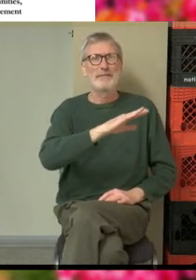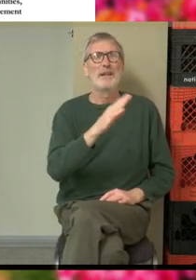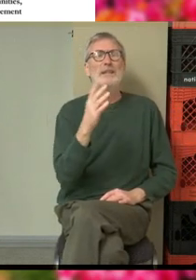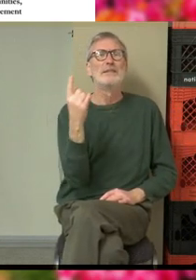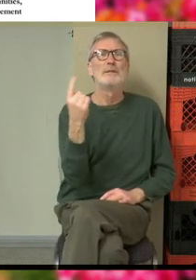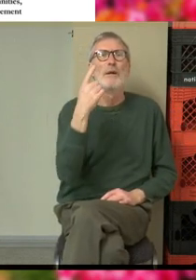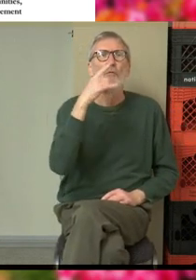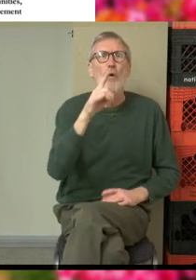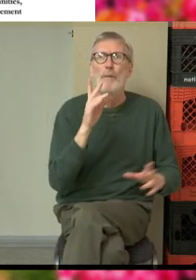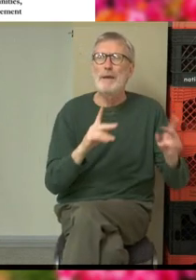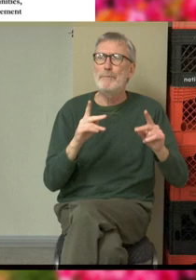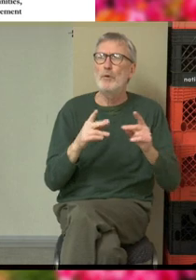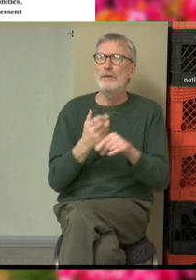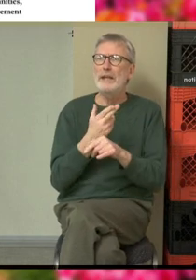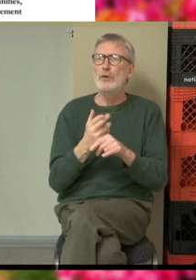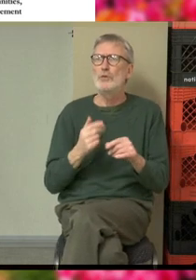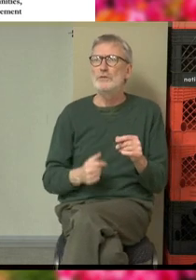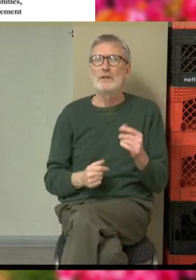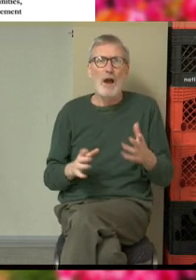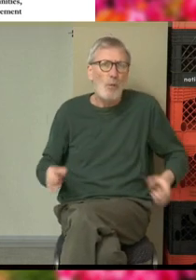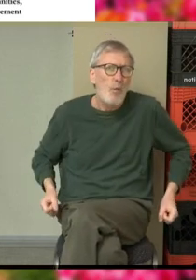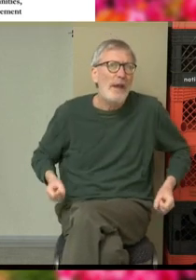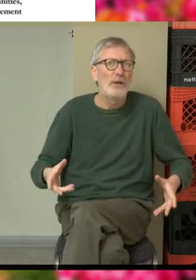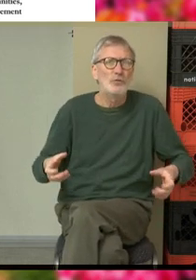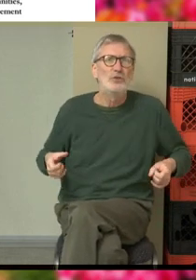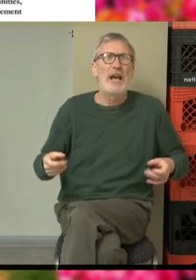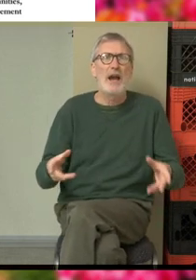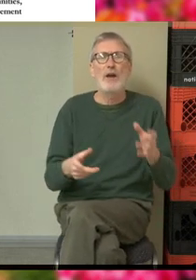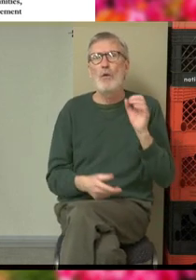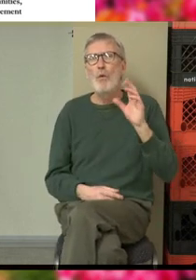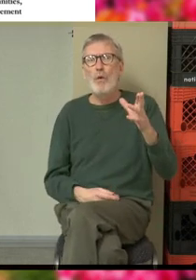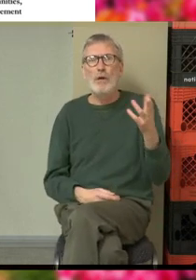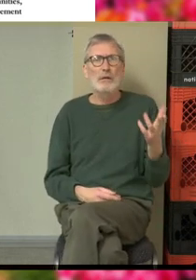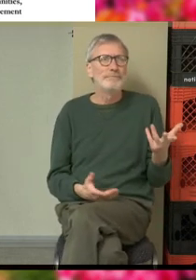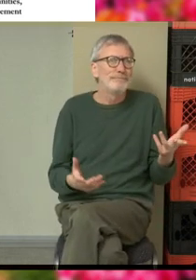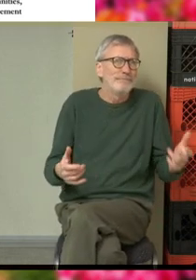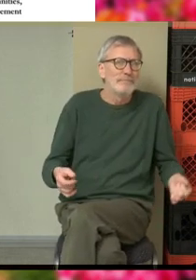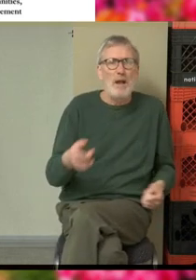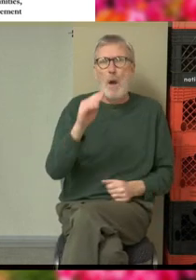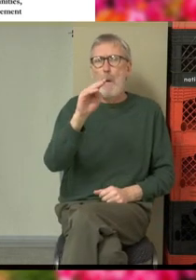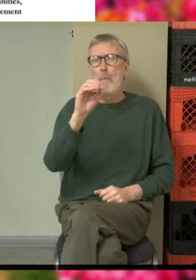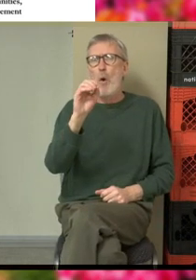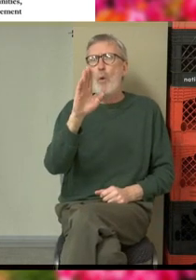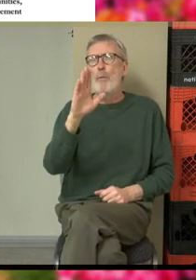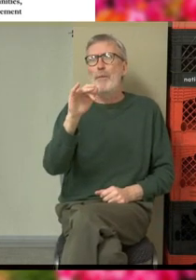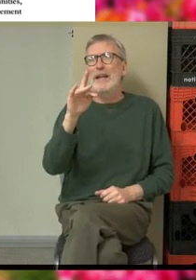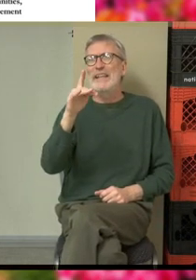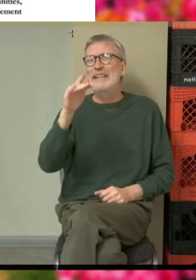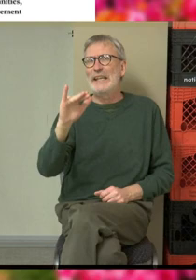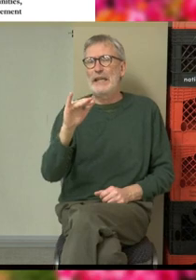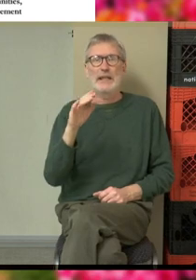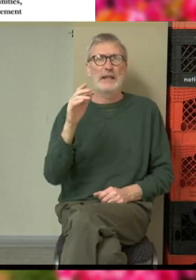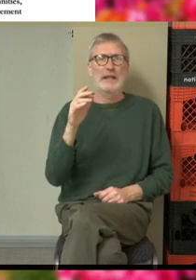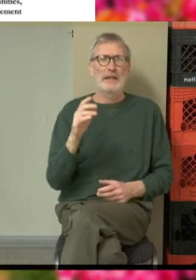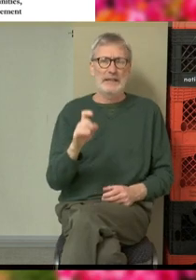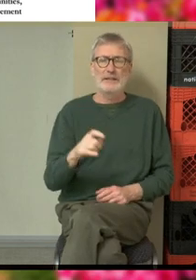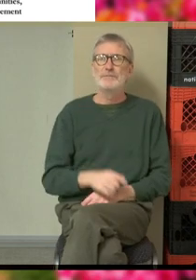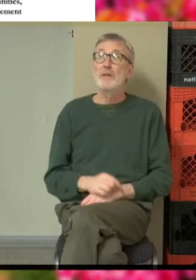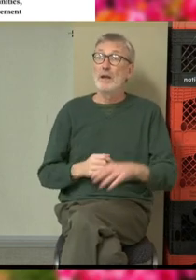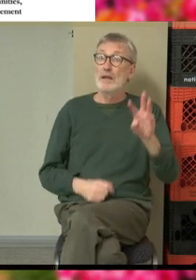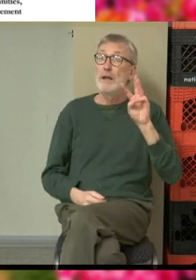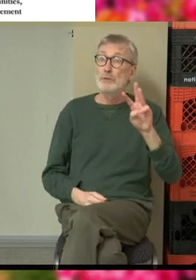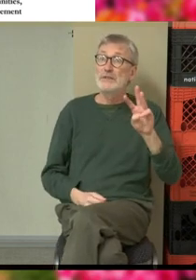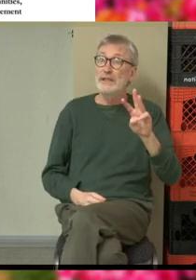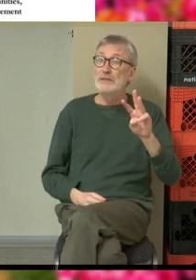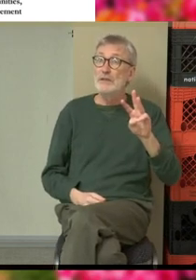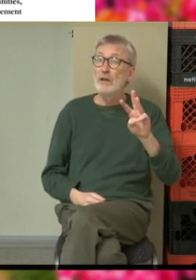folks who use a wheelchair or have other mobility challenges. Number six, we would be renovating